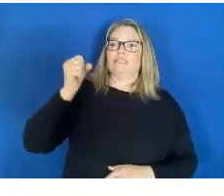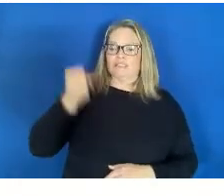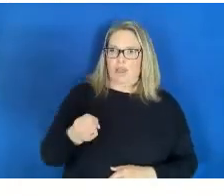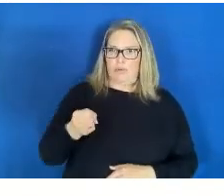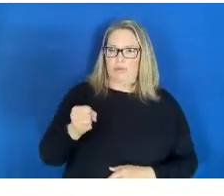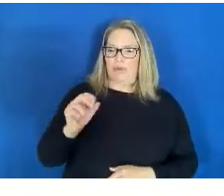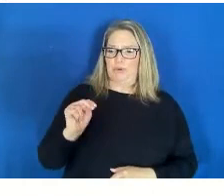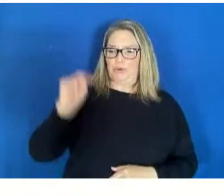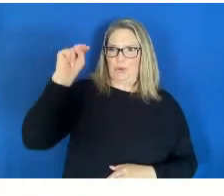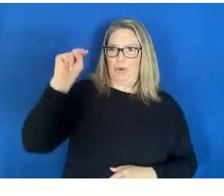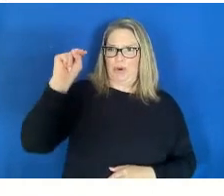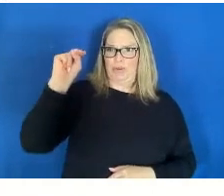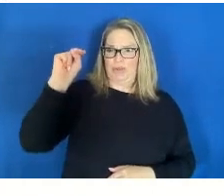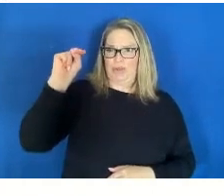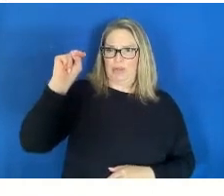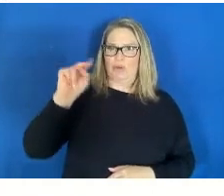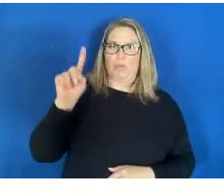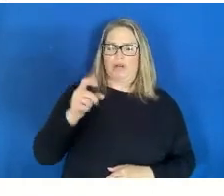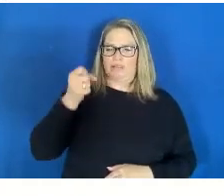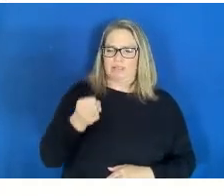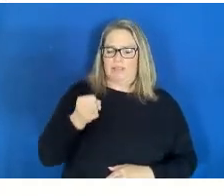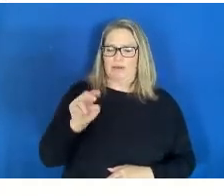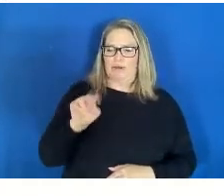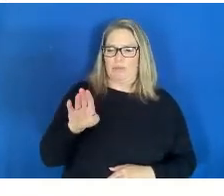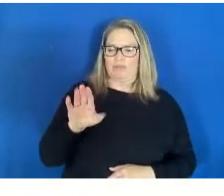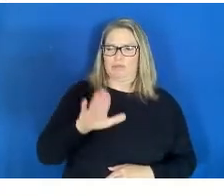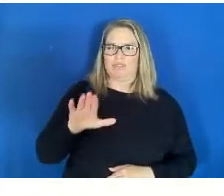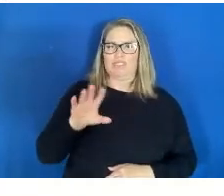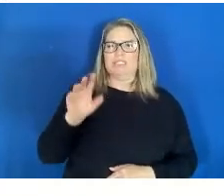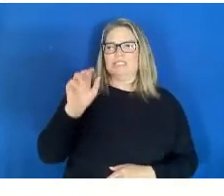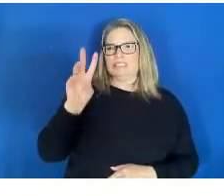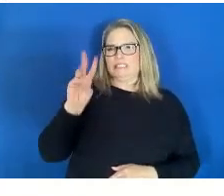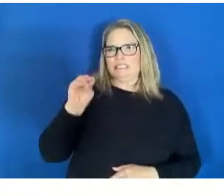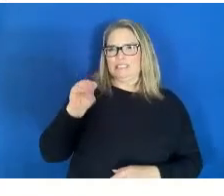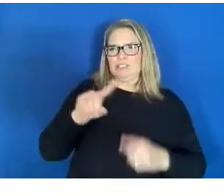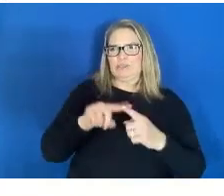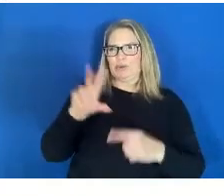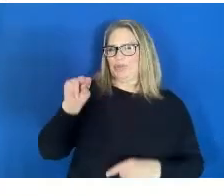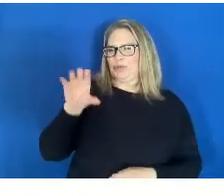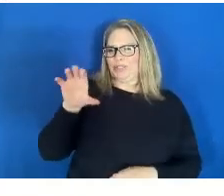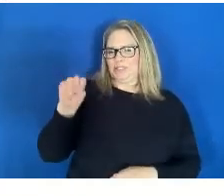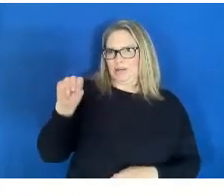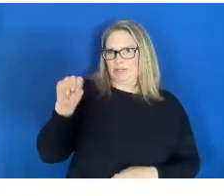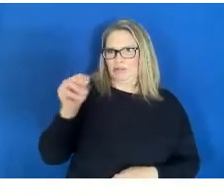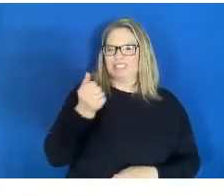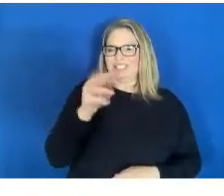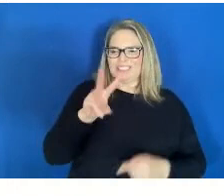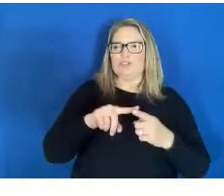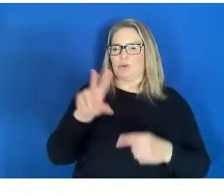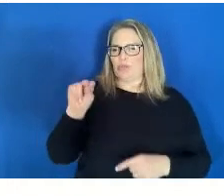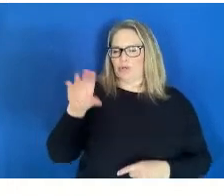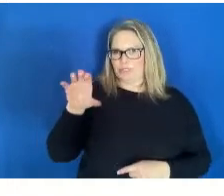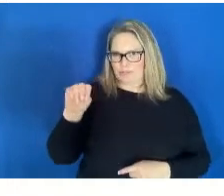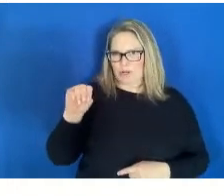small area of southern New Brunswick ranging between 16 and 30 centimeters, and northwestern New Brunswick ranging